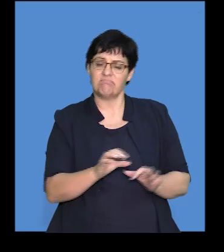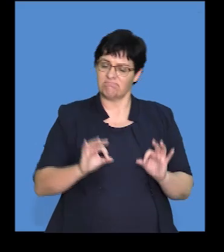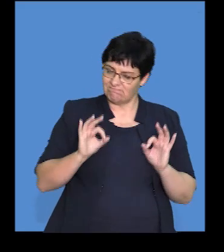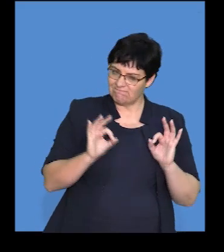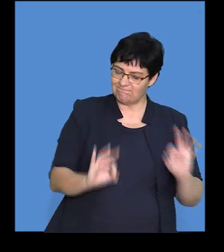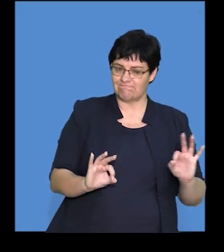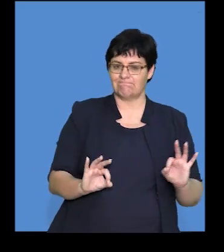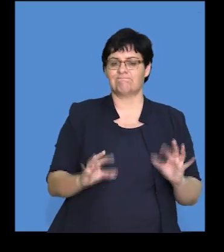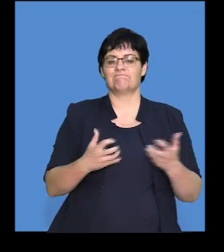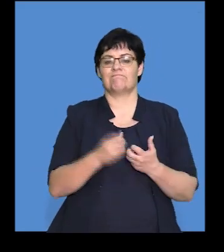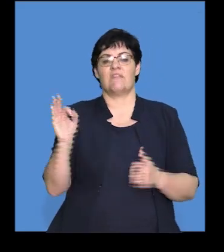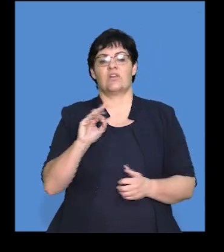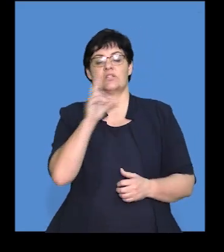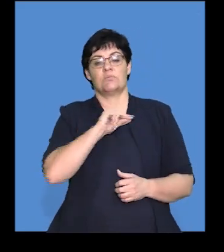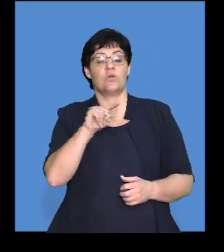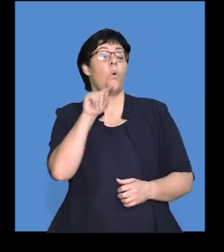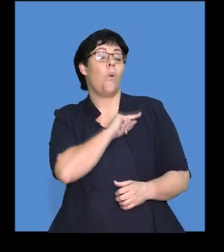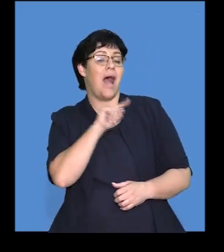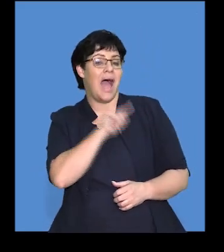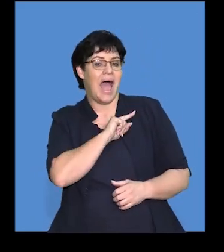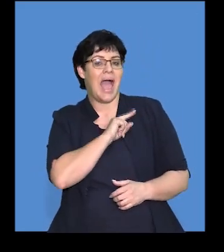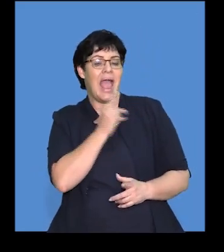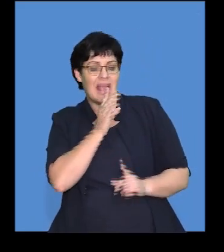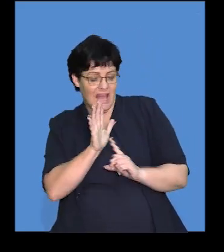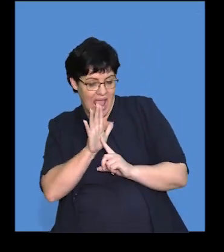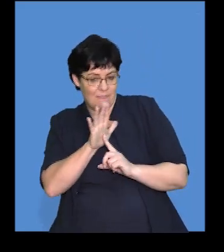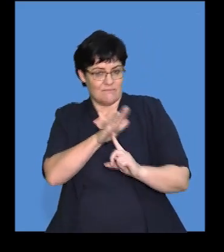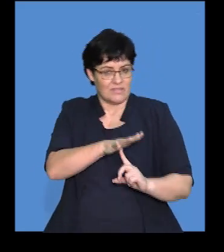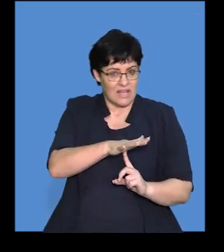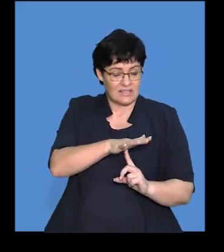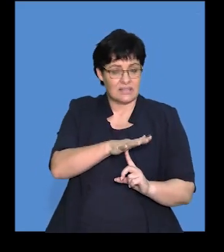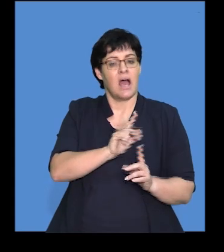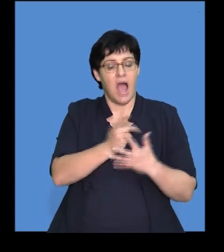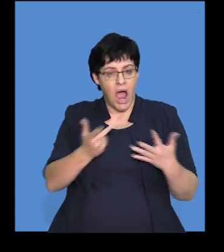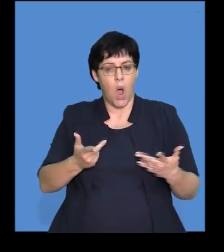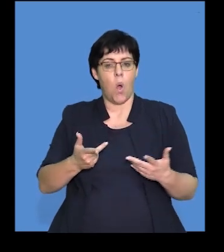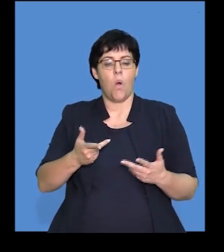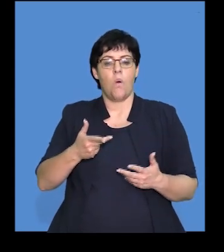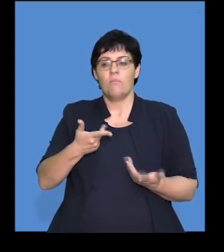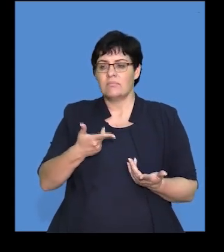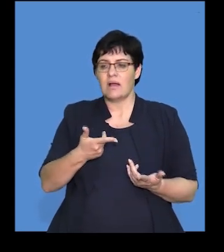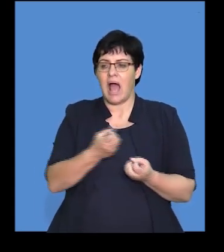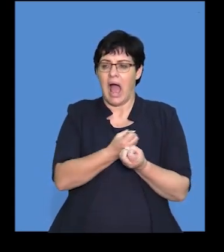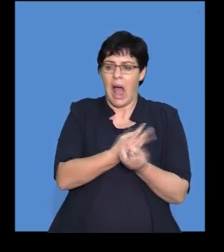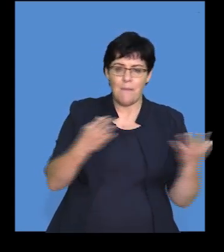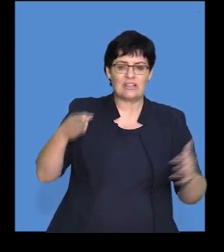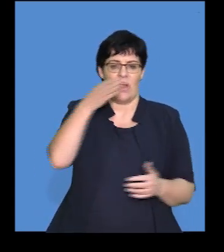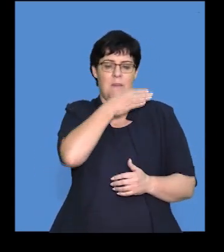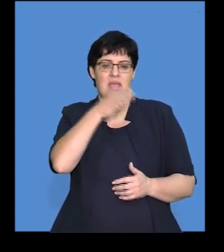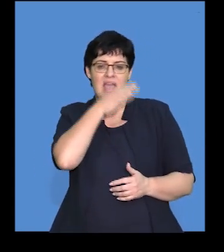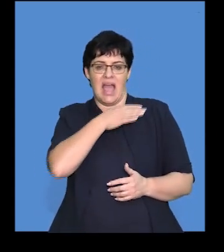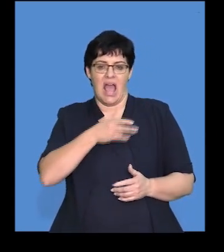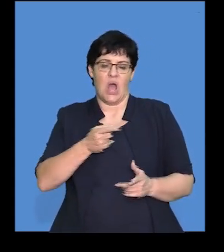effective figure of speech because it emphasizes how much beer is